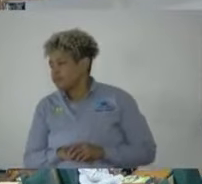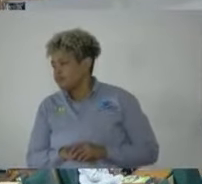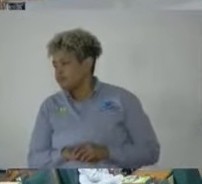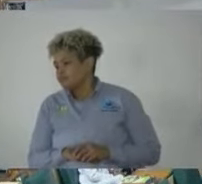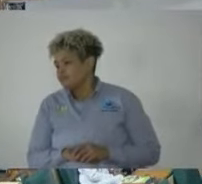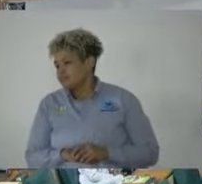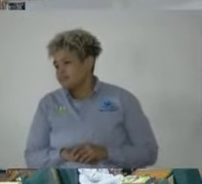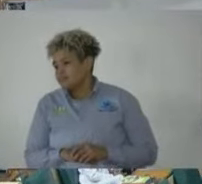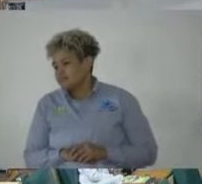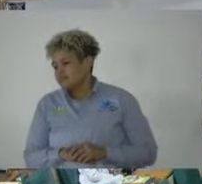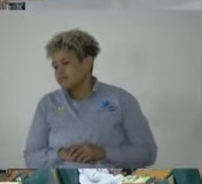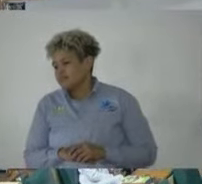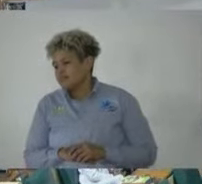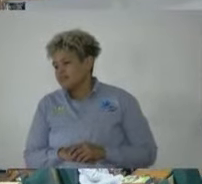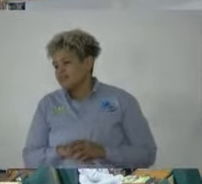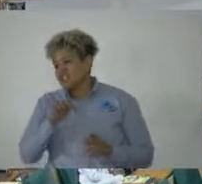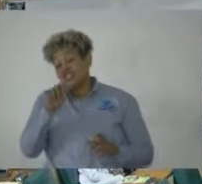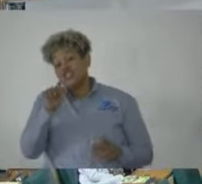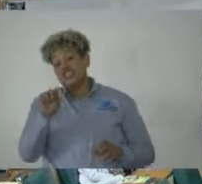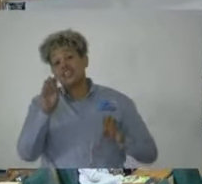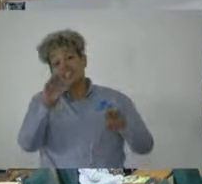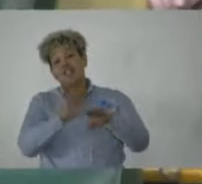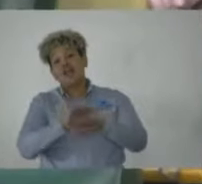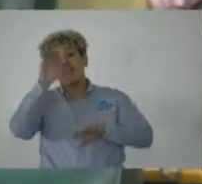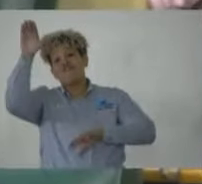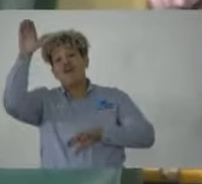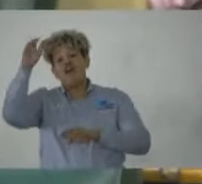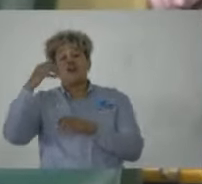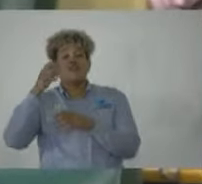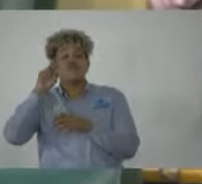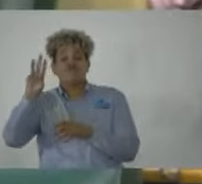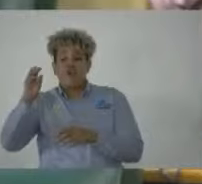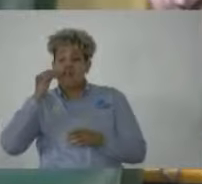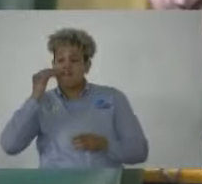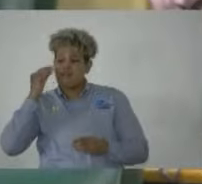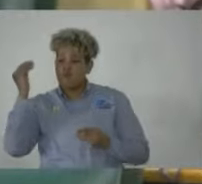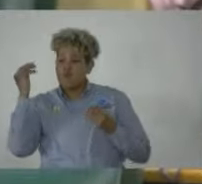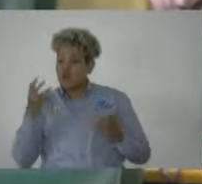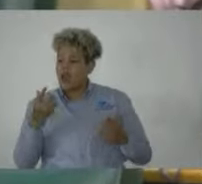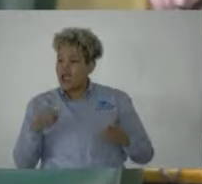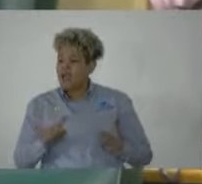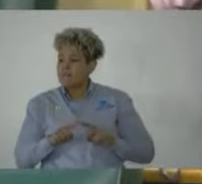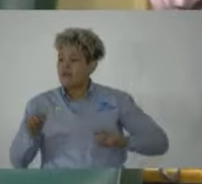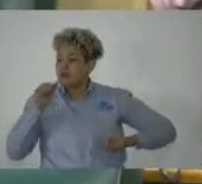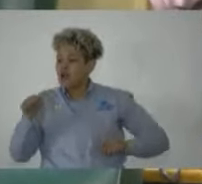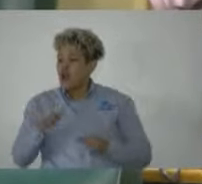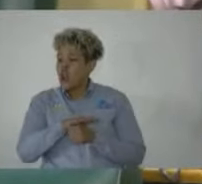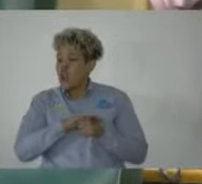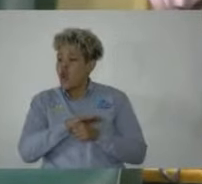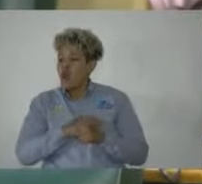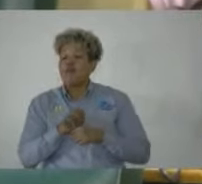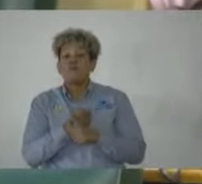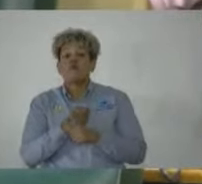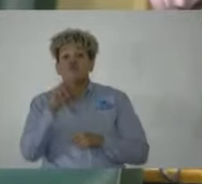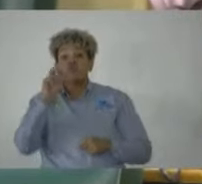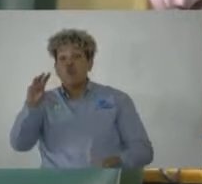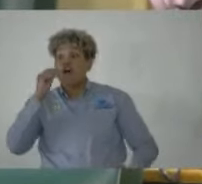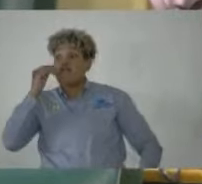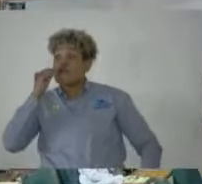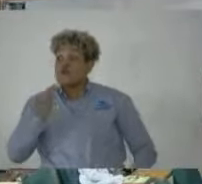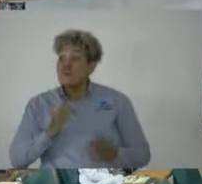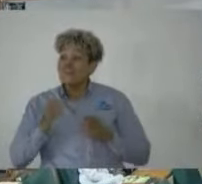Now, Madam Speaker, the imposition of GCT on foreign-produced raw foods, but not local-produced raw foods,